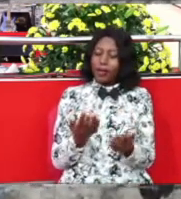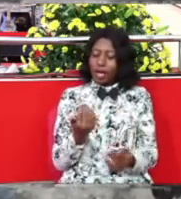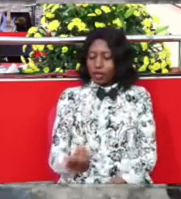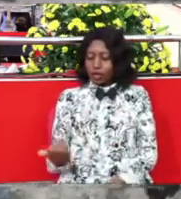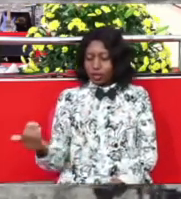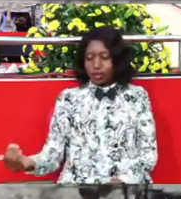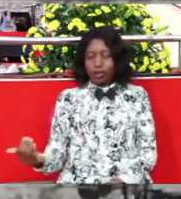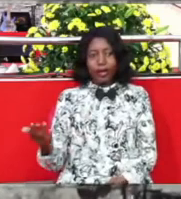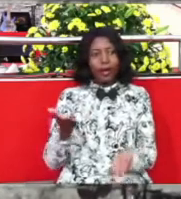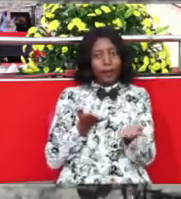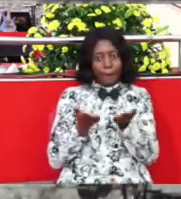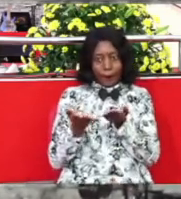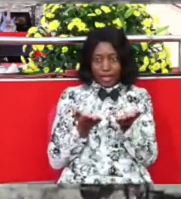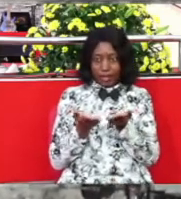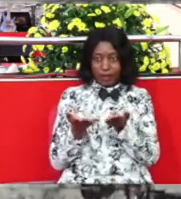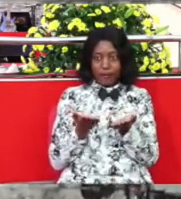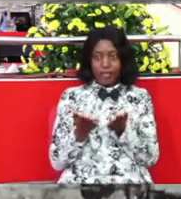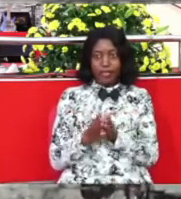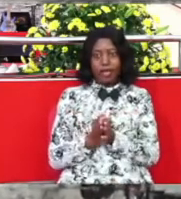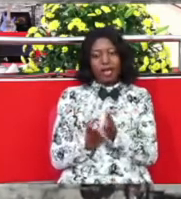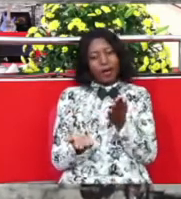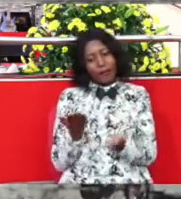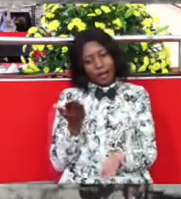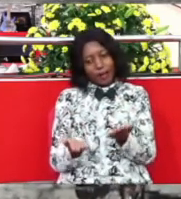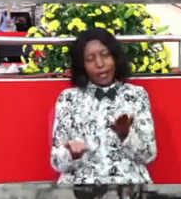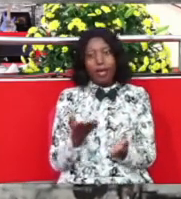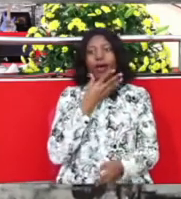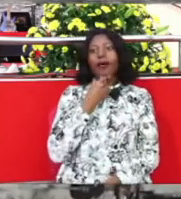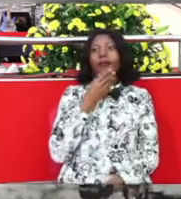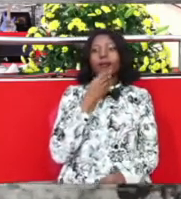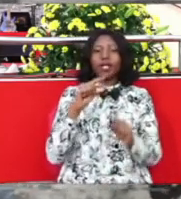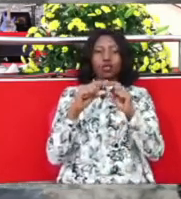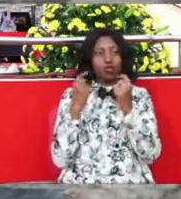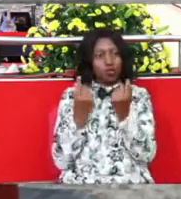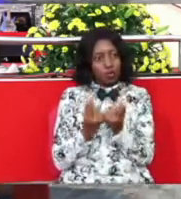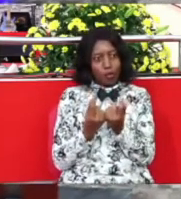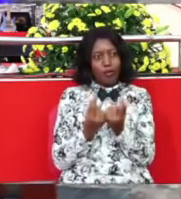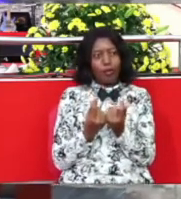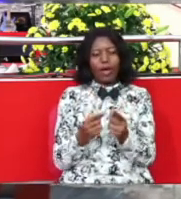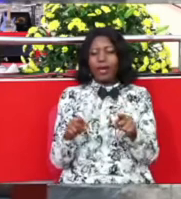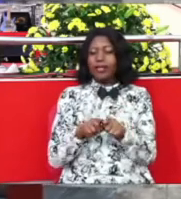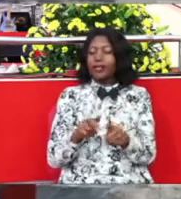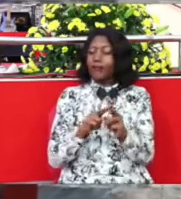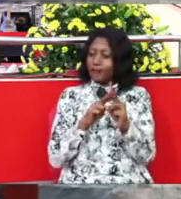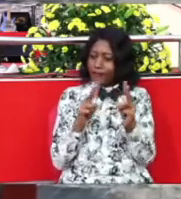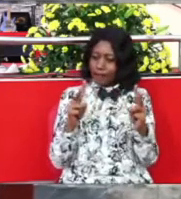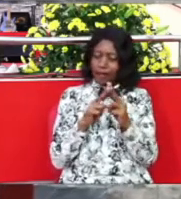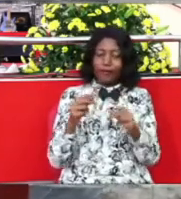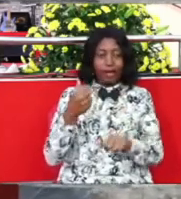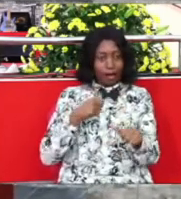katika watoto. They're in that men's group. Wako katika kikundi cha wanaume. They are very actively participating. Na wako